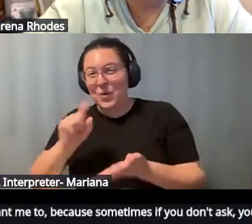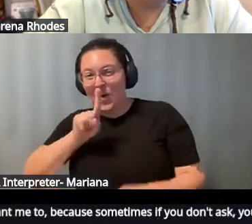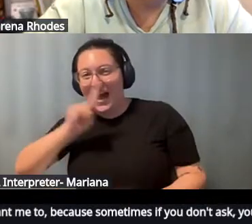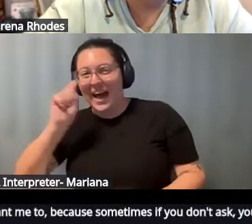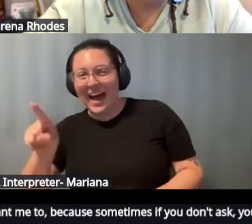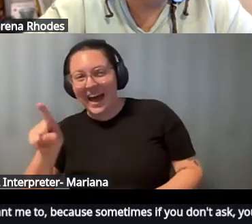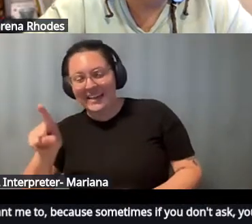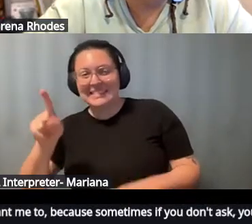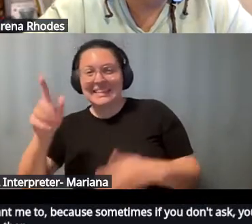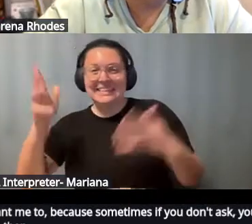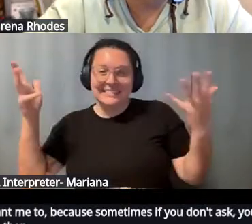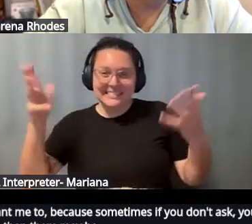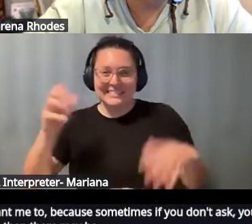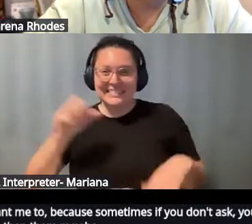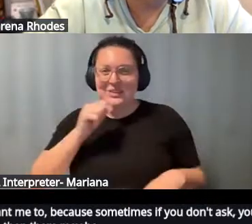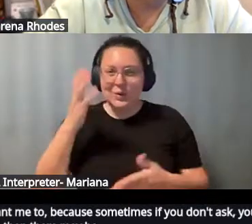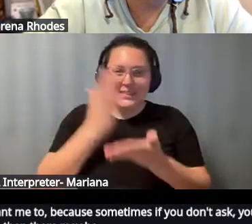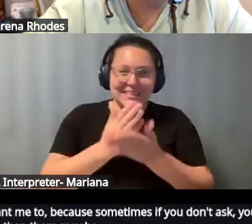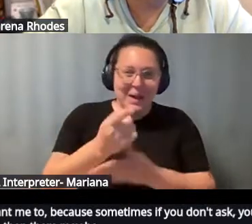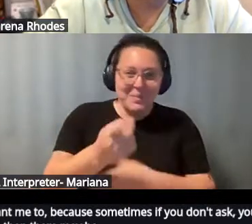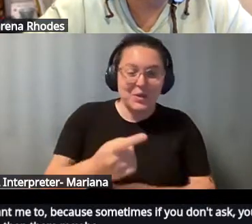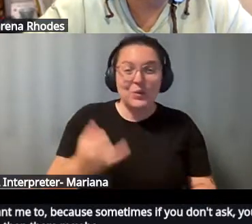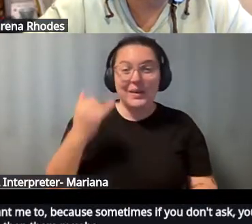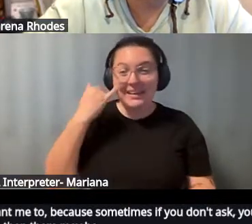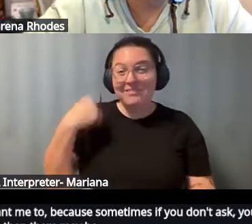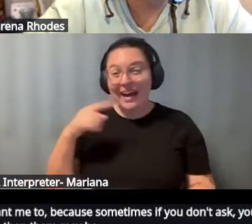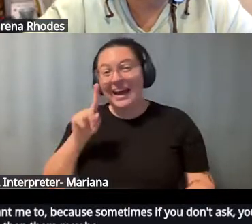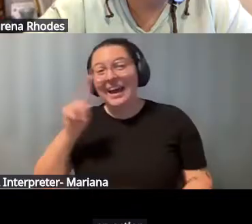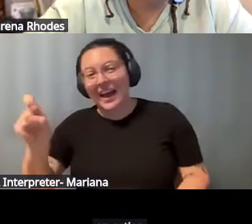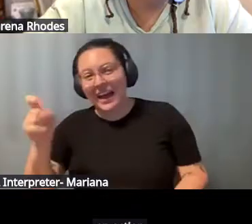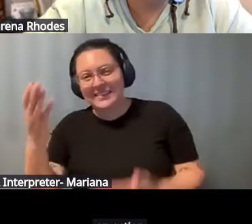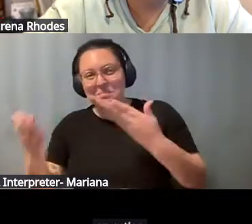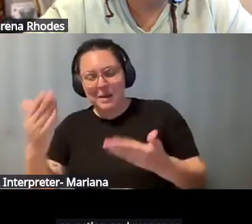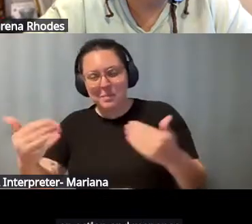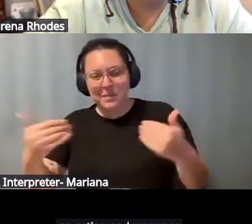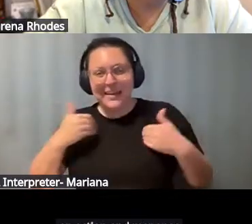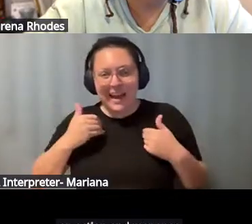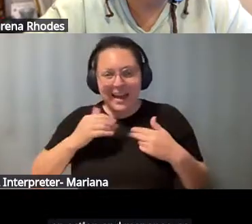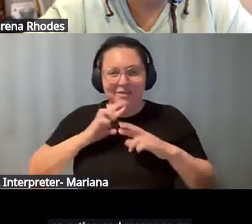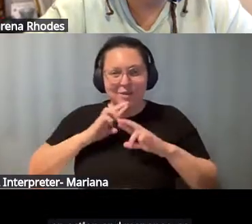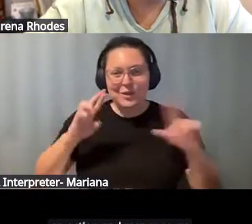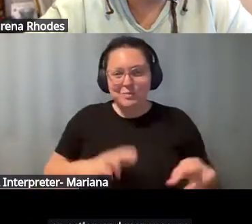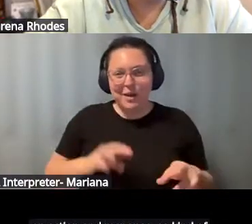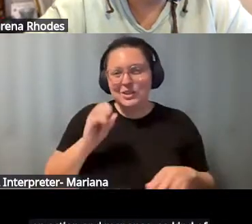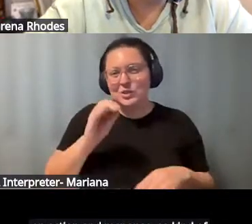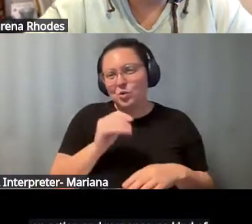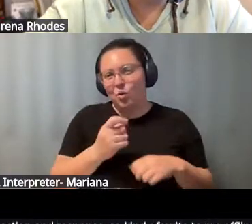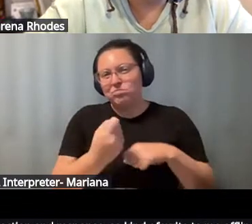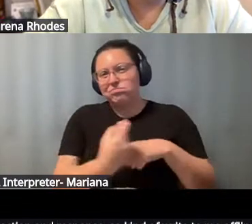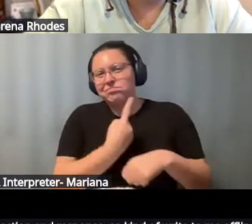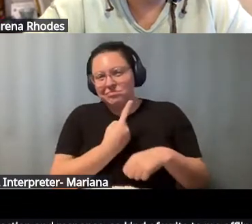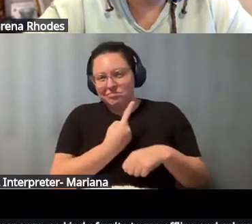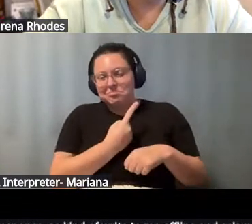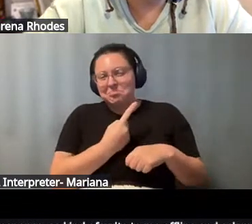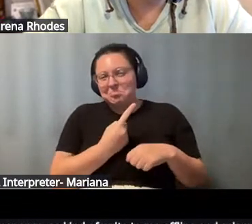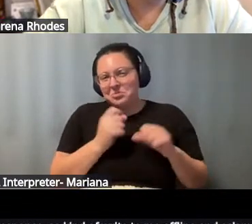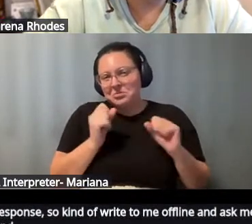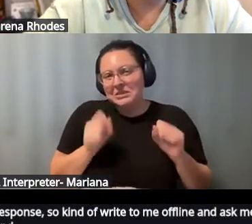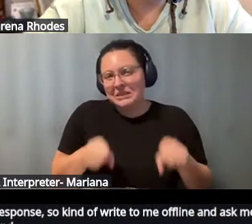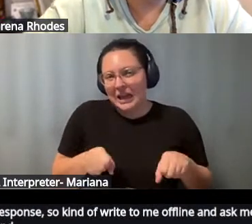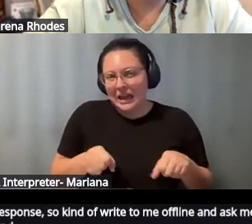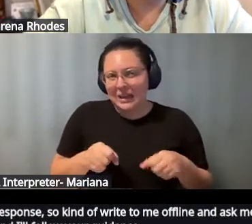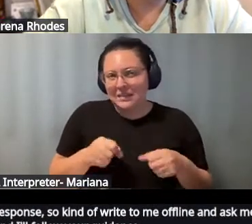may be an action and response. So kind of write to me offline and ask me what you'd like me to do, and I'll follow your